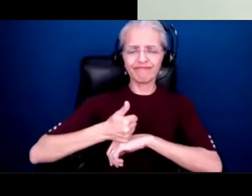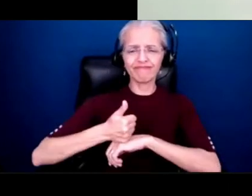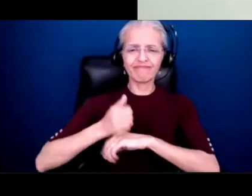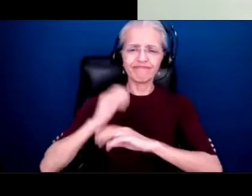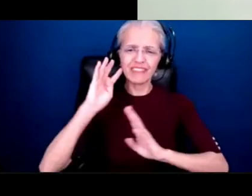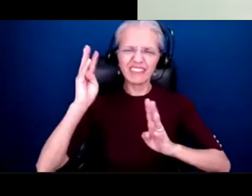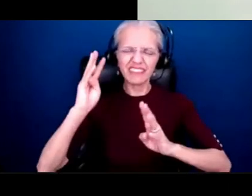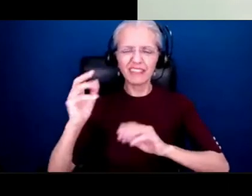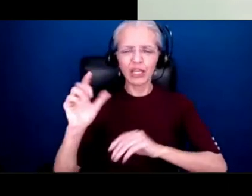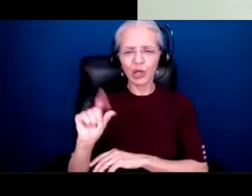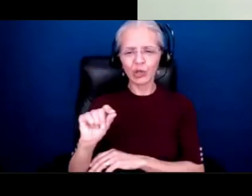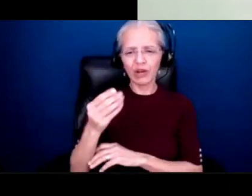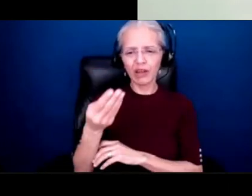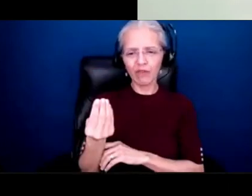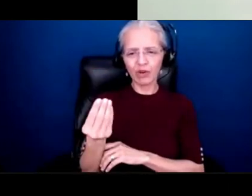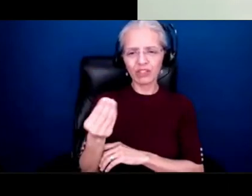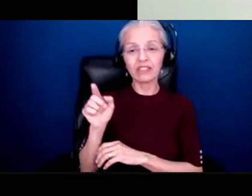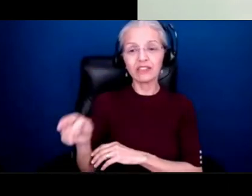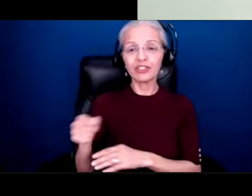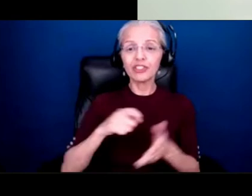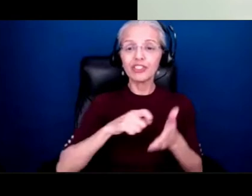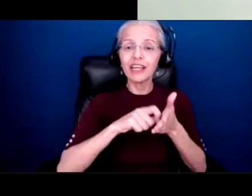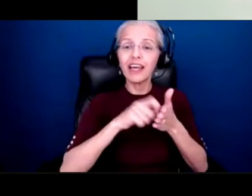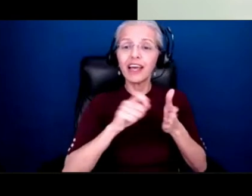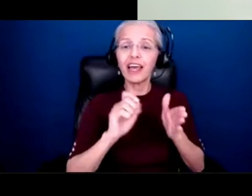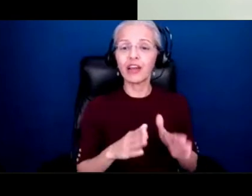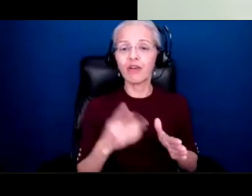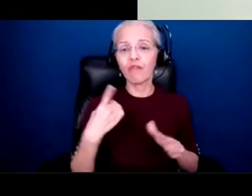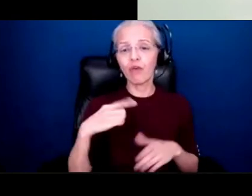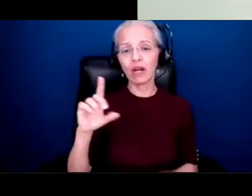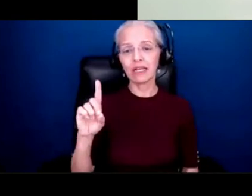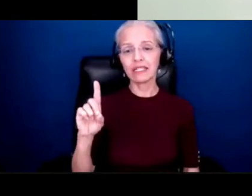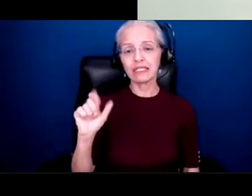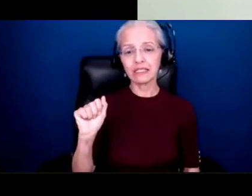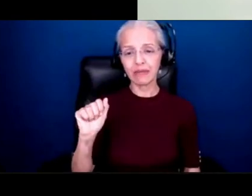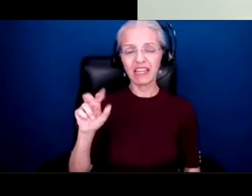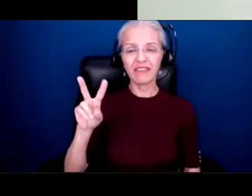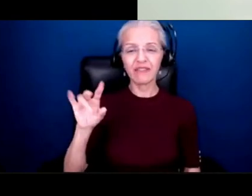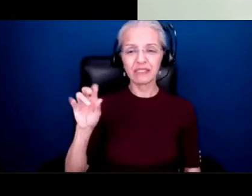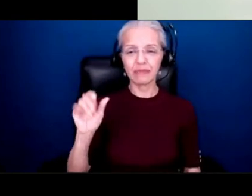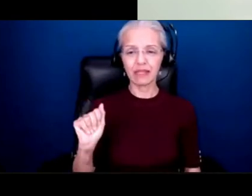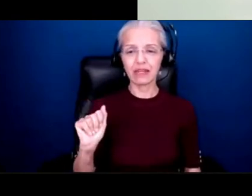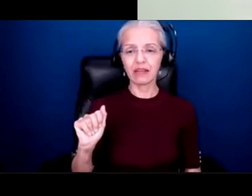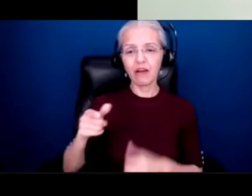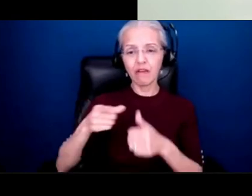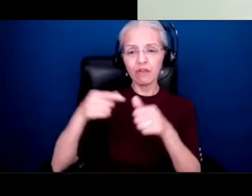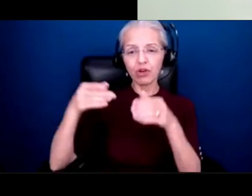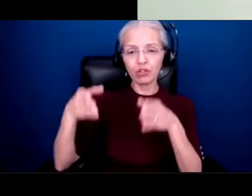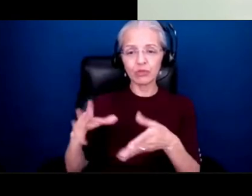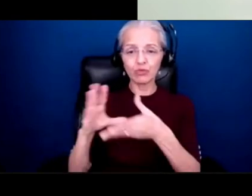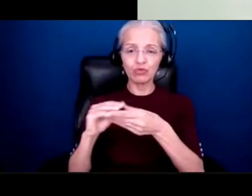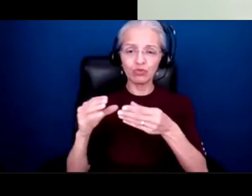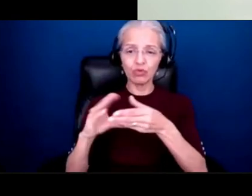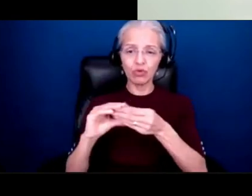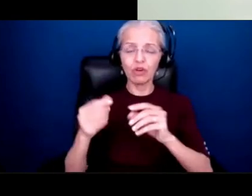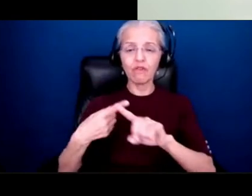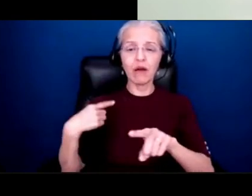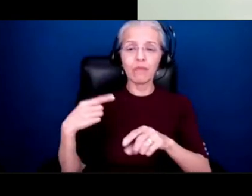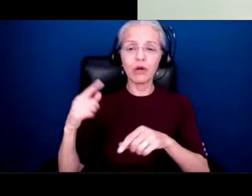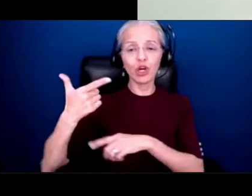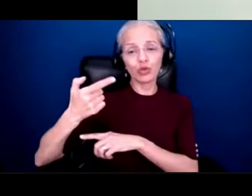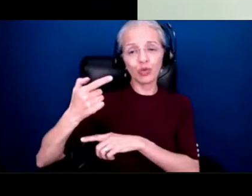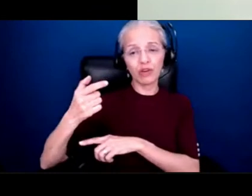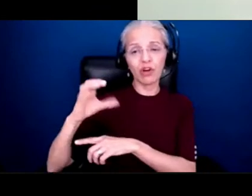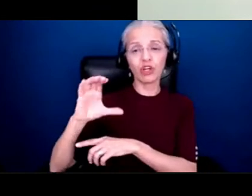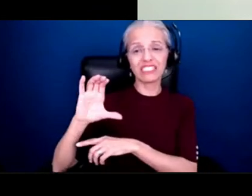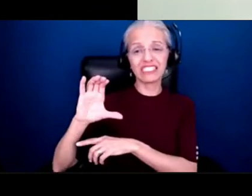of Disability Visibility, First Person Stories from the 21st Century, an anthology of essays by disabled